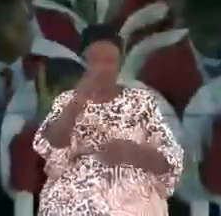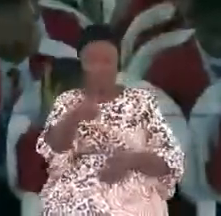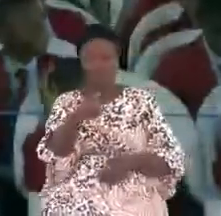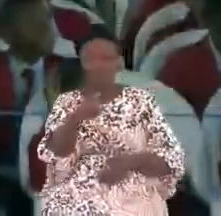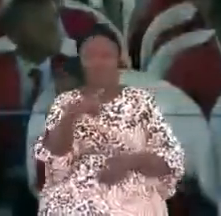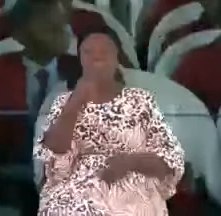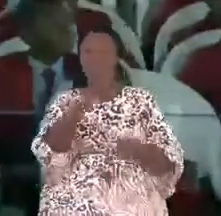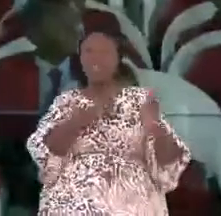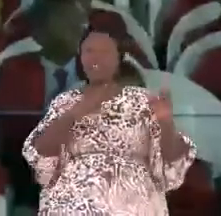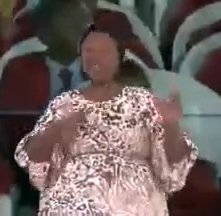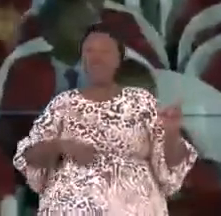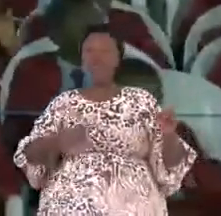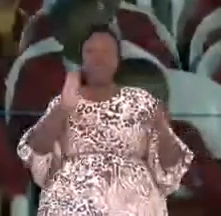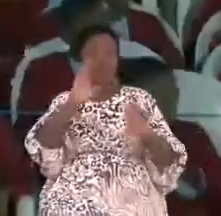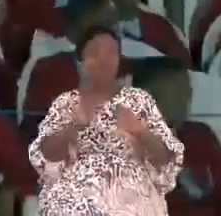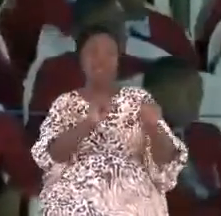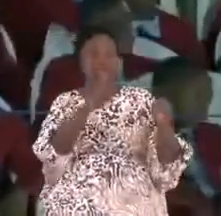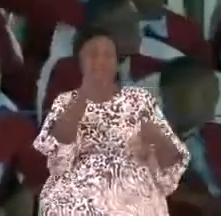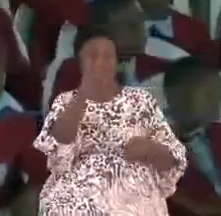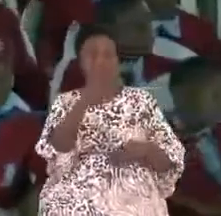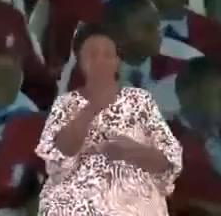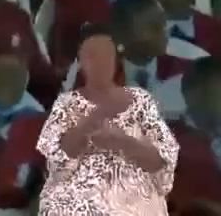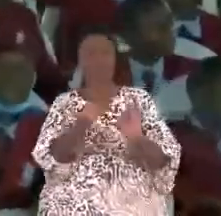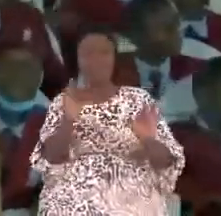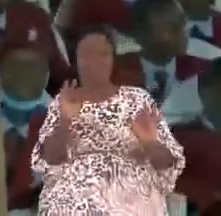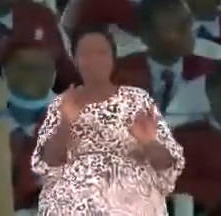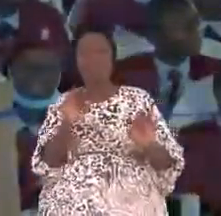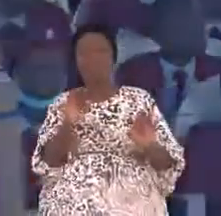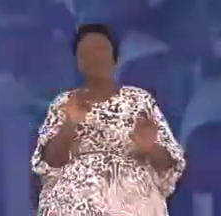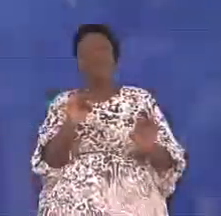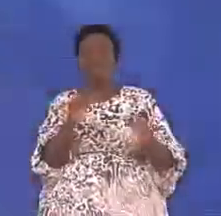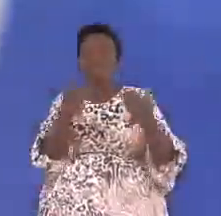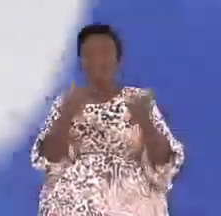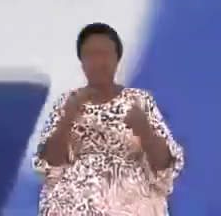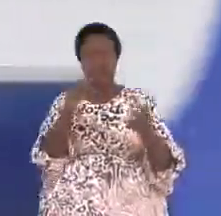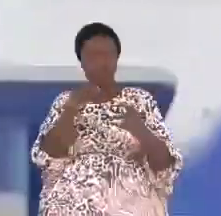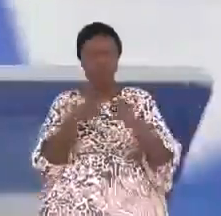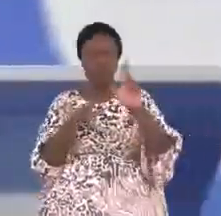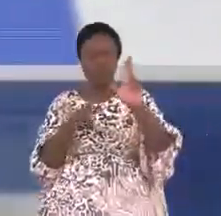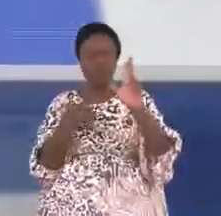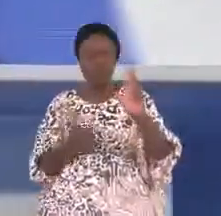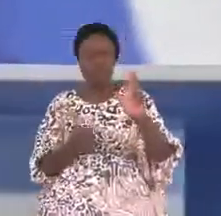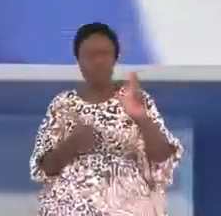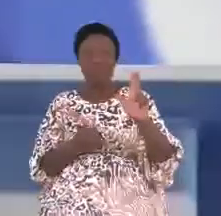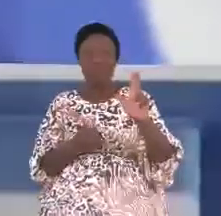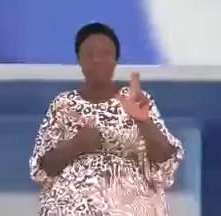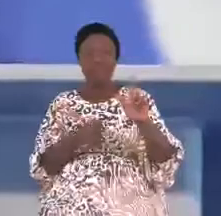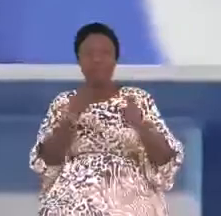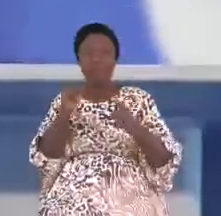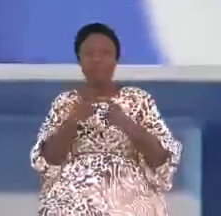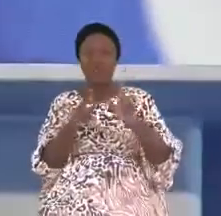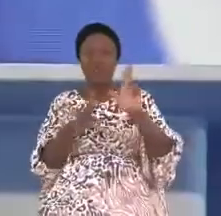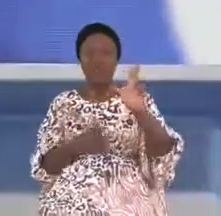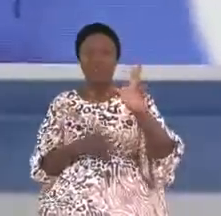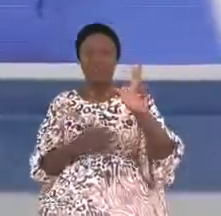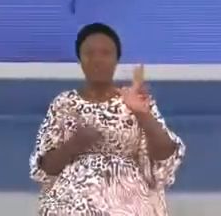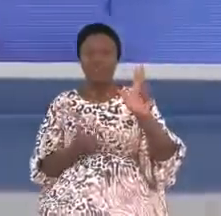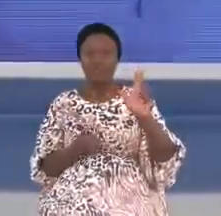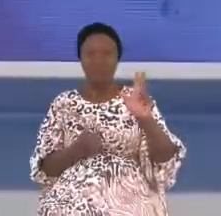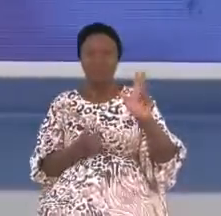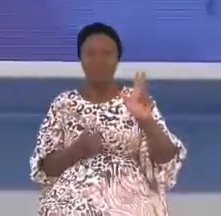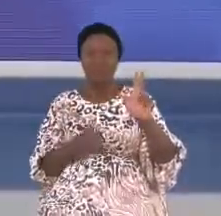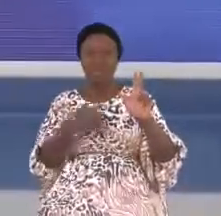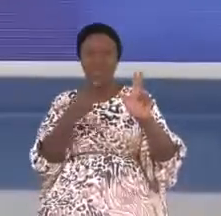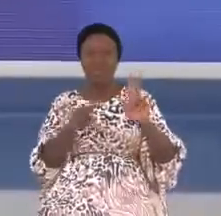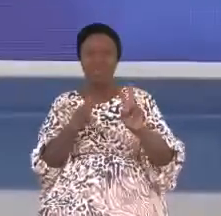lord will set you free now and look at point number three now point number three the look